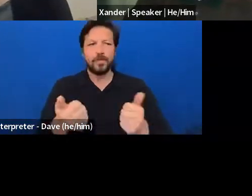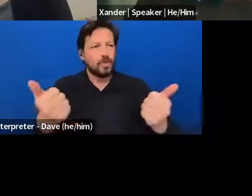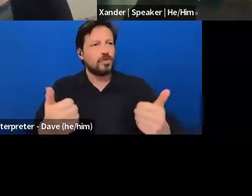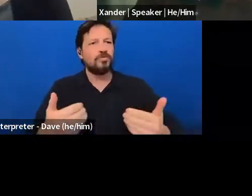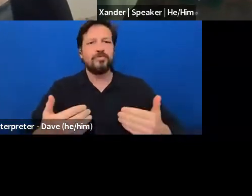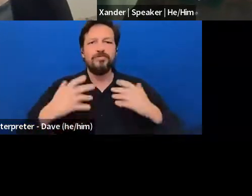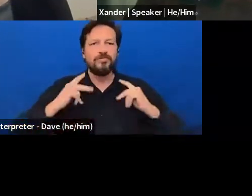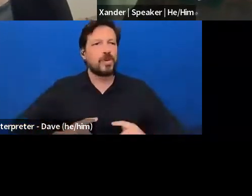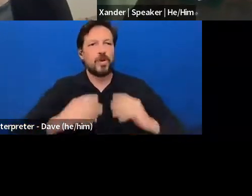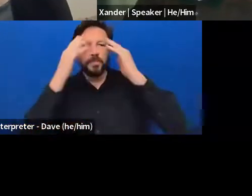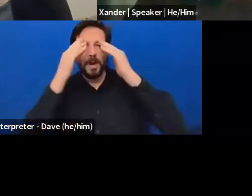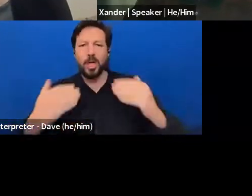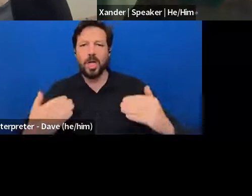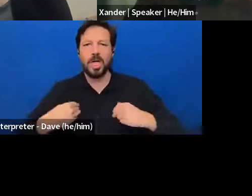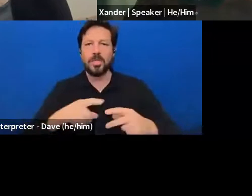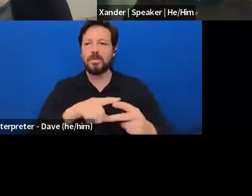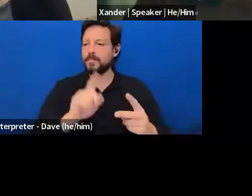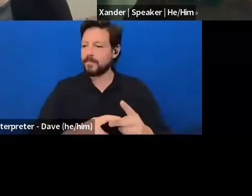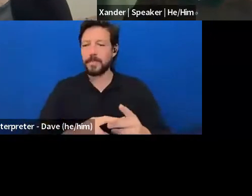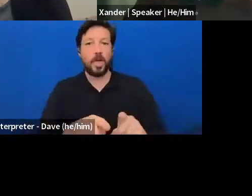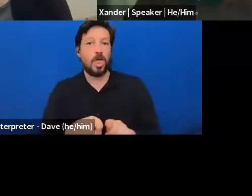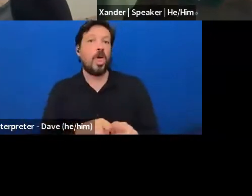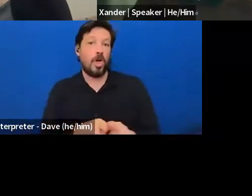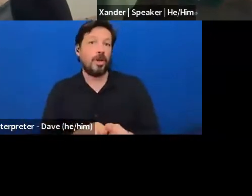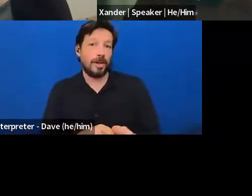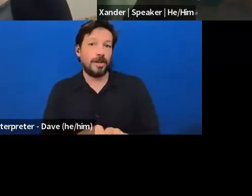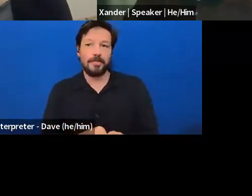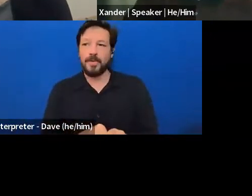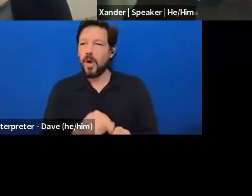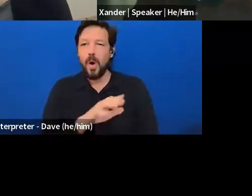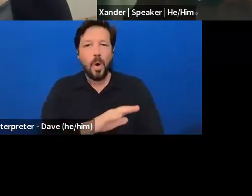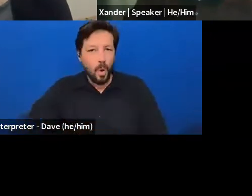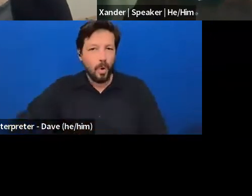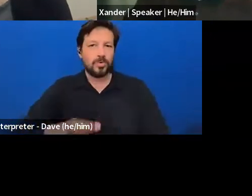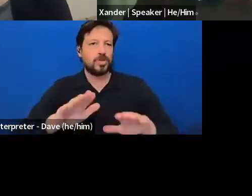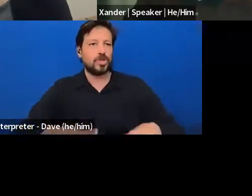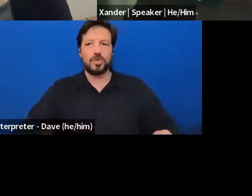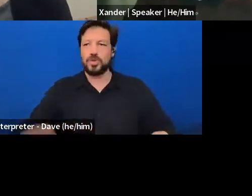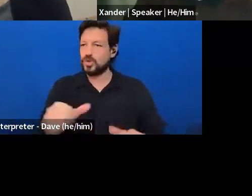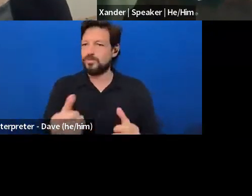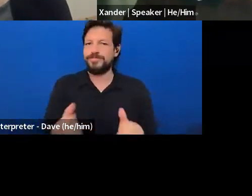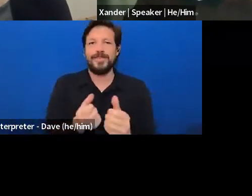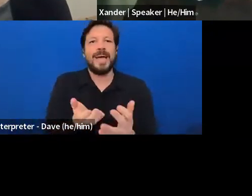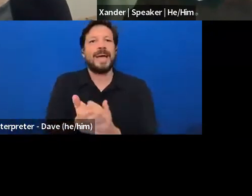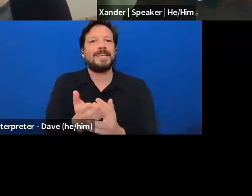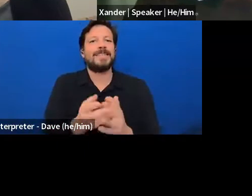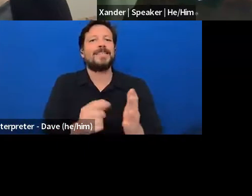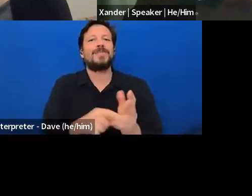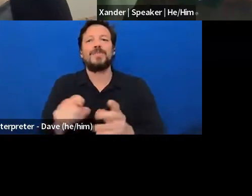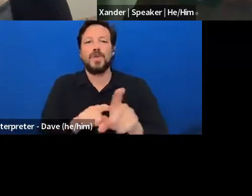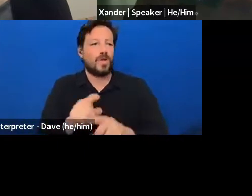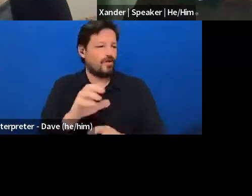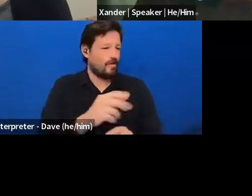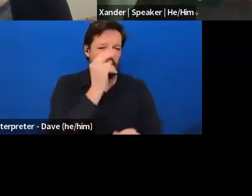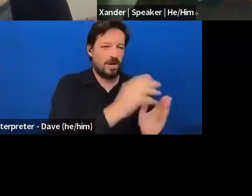2, learning. Every child deserves access to high-quality learning from the early years on.